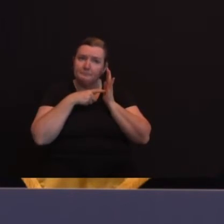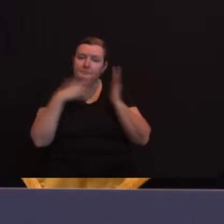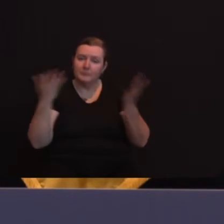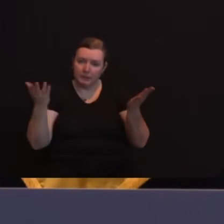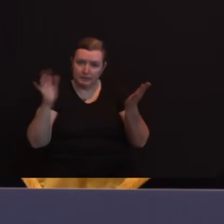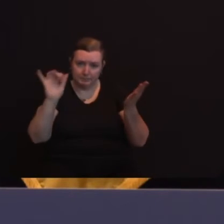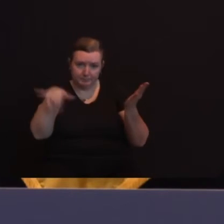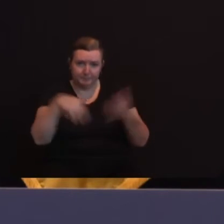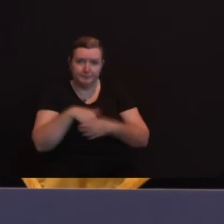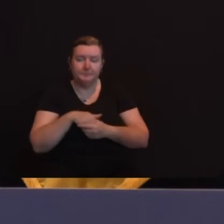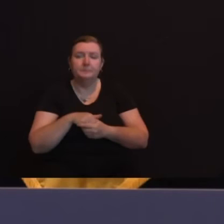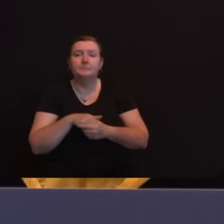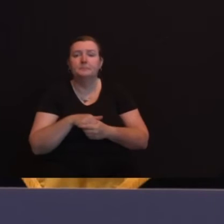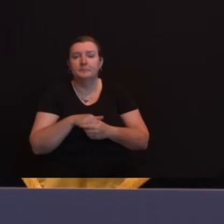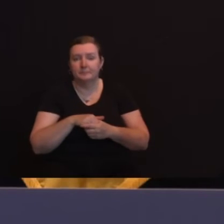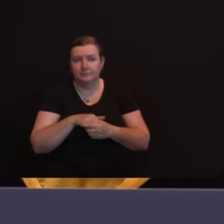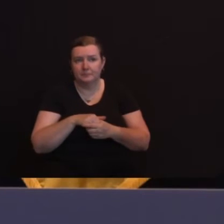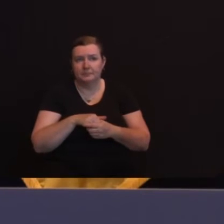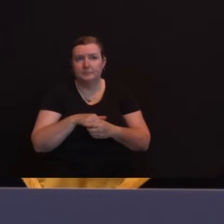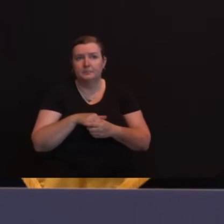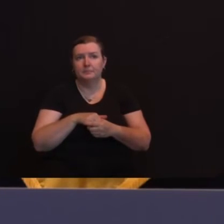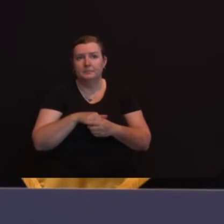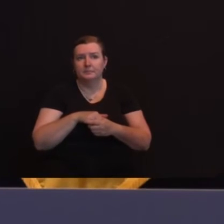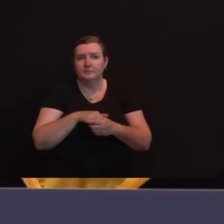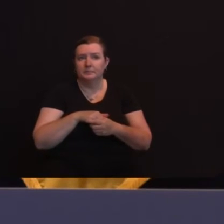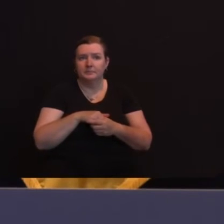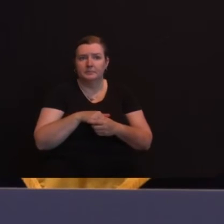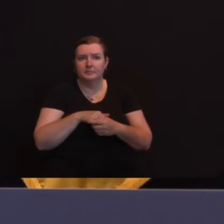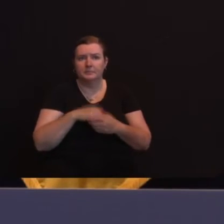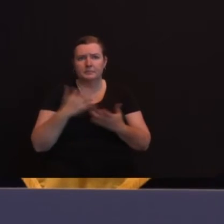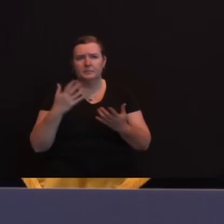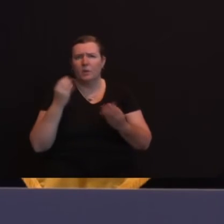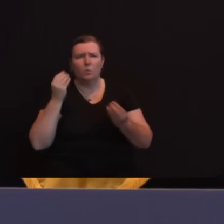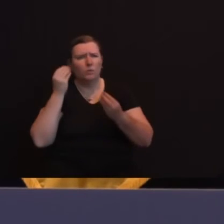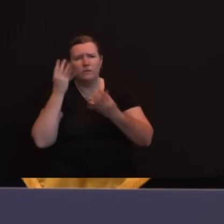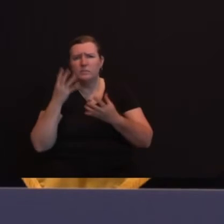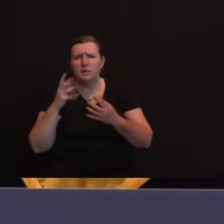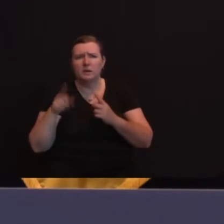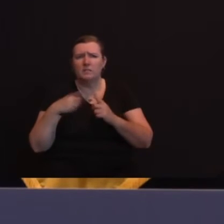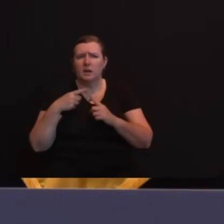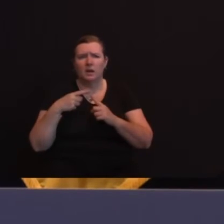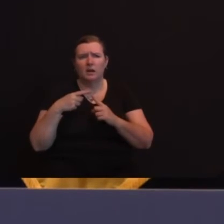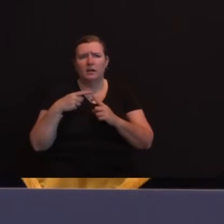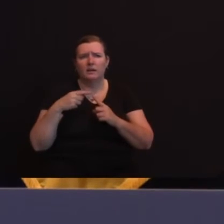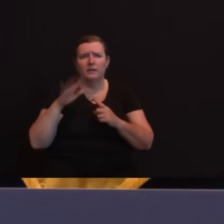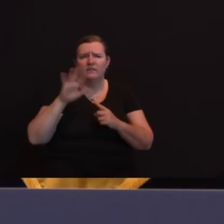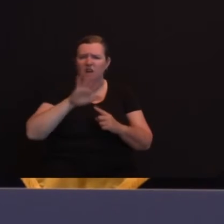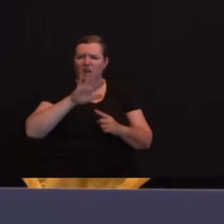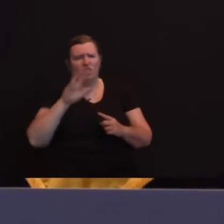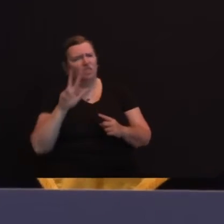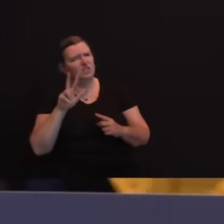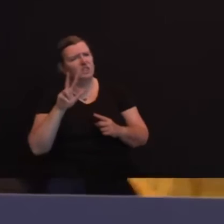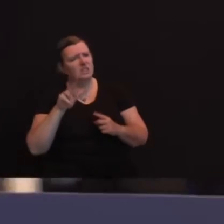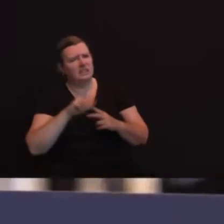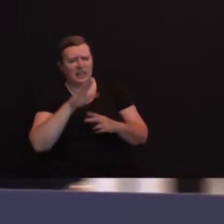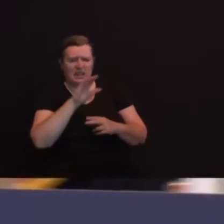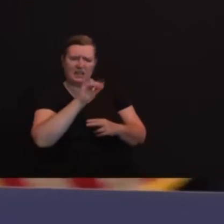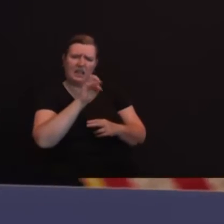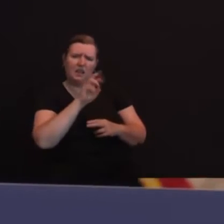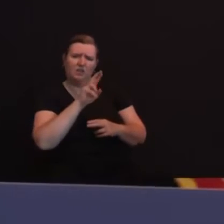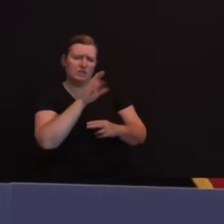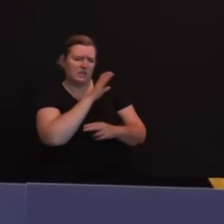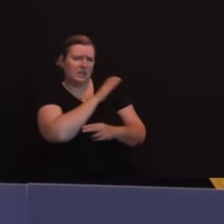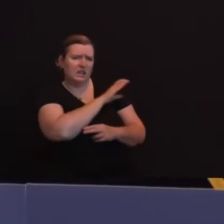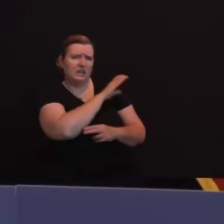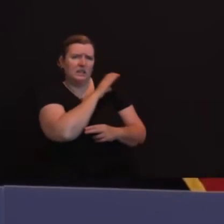of our requirement. I have no color on the outbreak. Judy, any comments on that, the 53-person in the Carrier Clinic? Yeah, we're aware